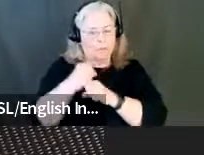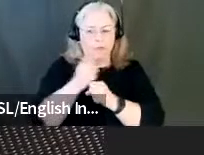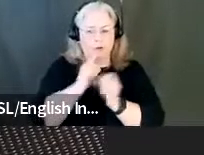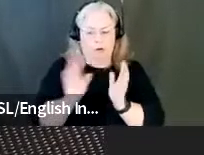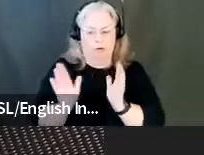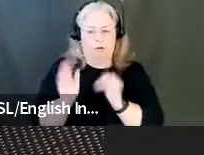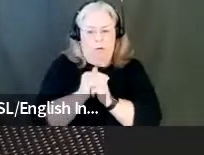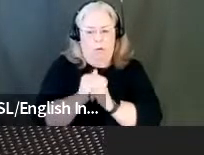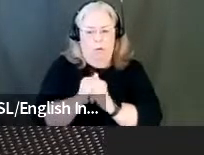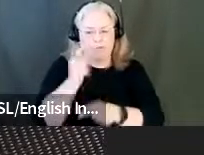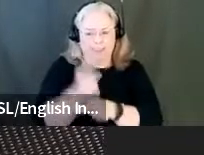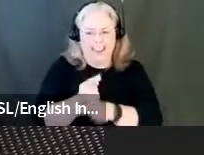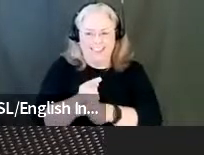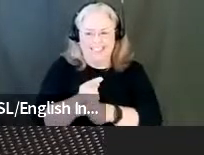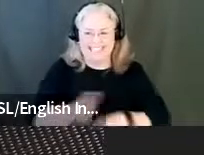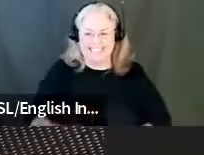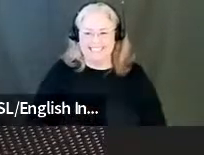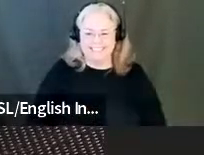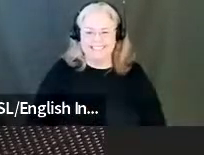you remember that.